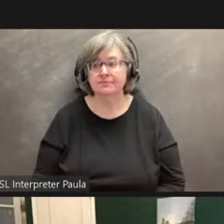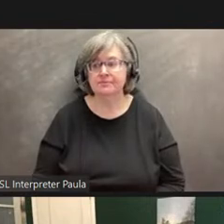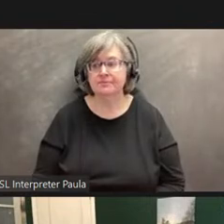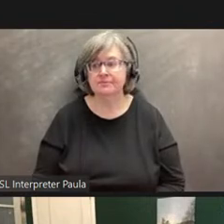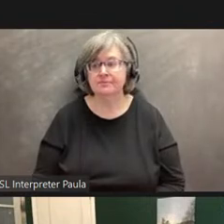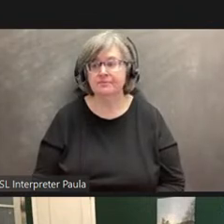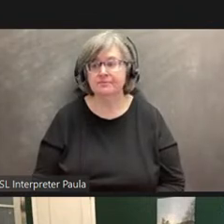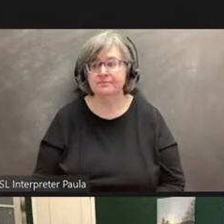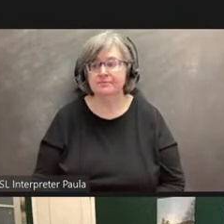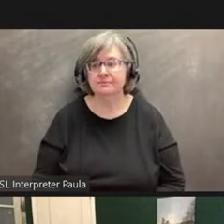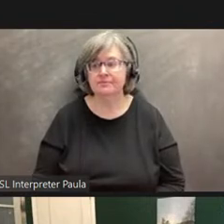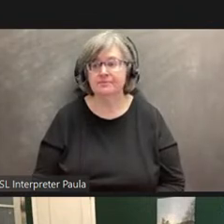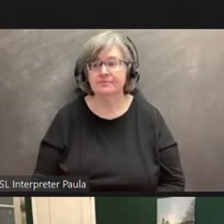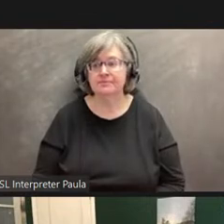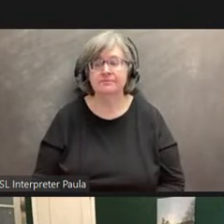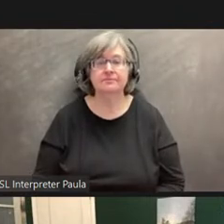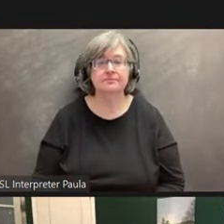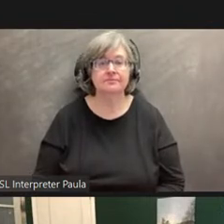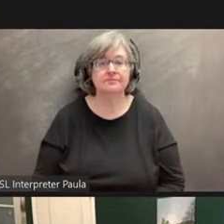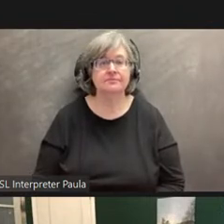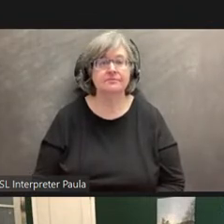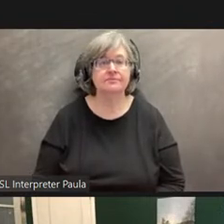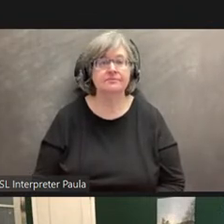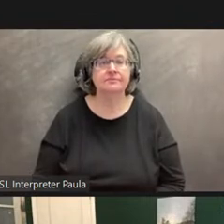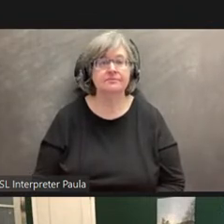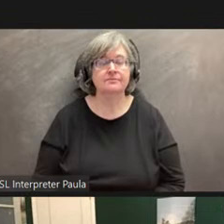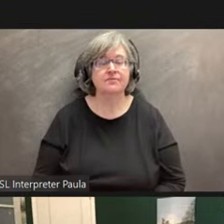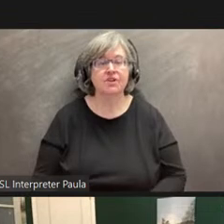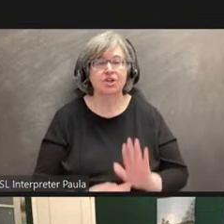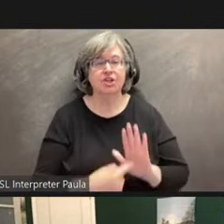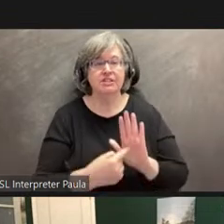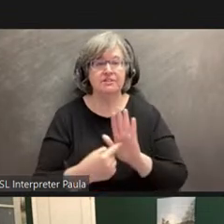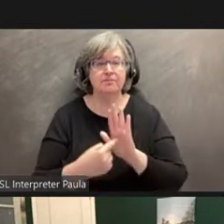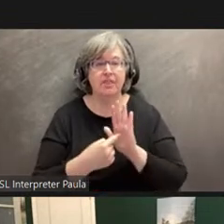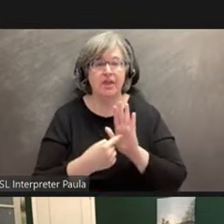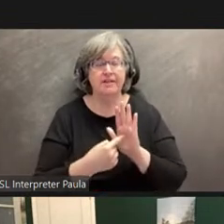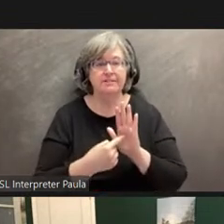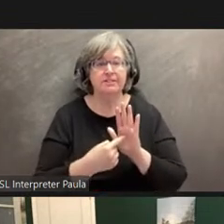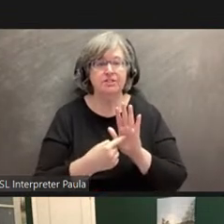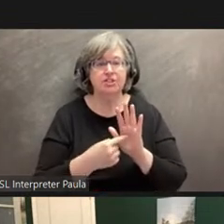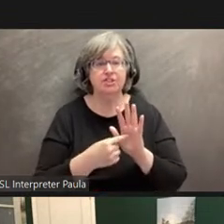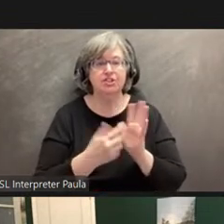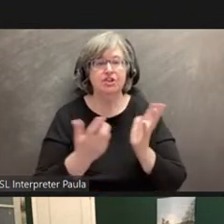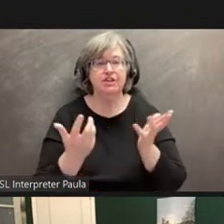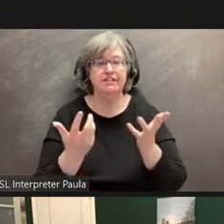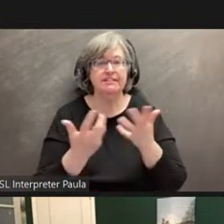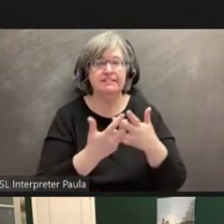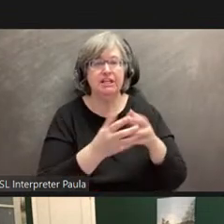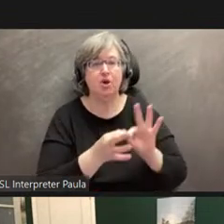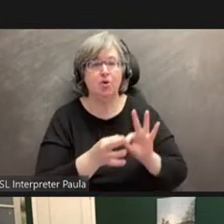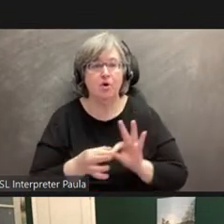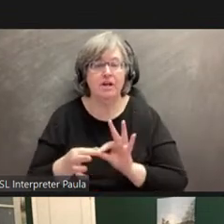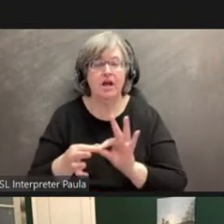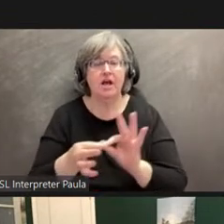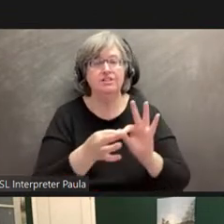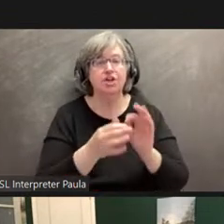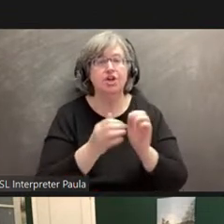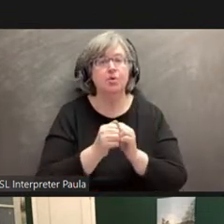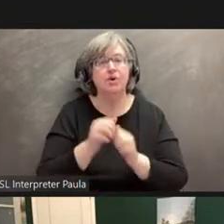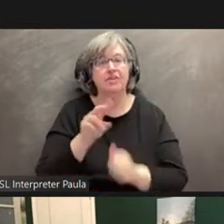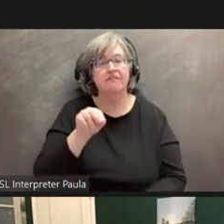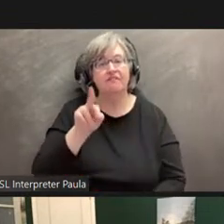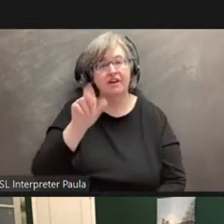make the visual, the display synchronized with the Ventra card reader